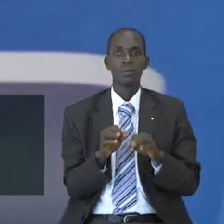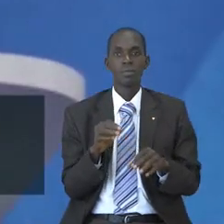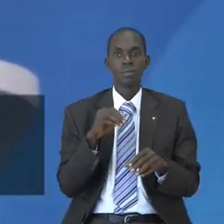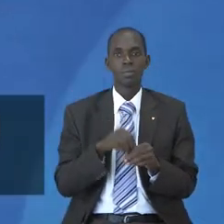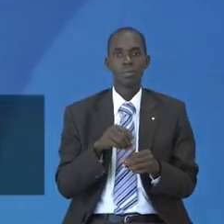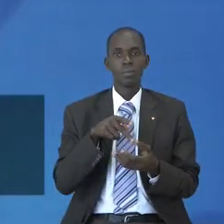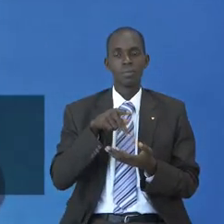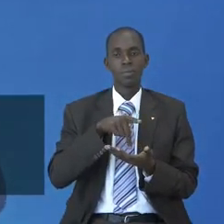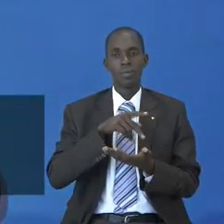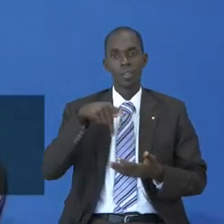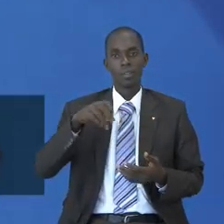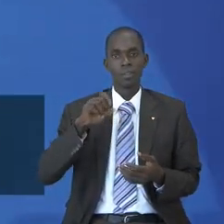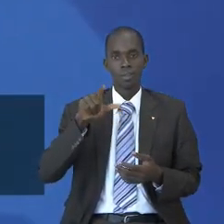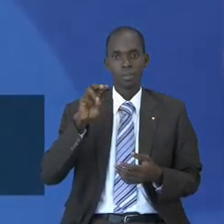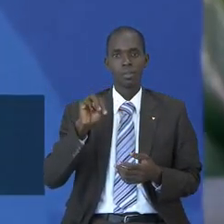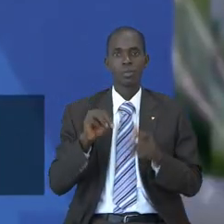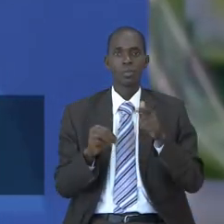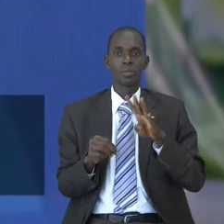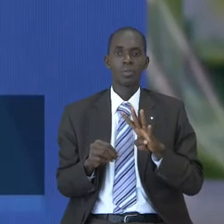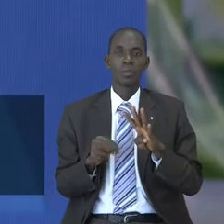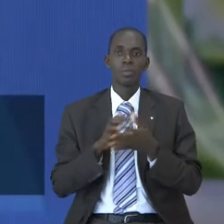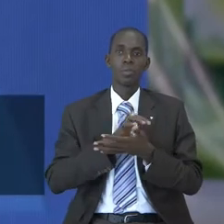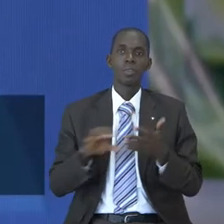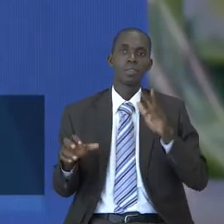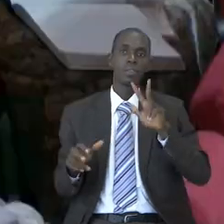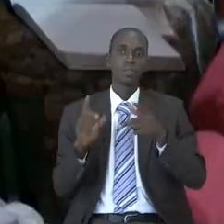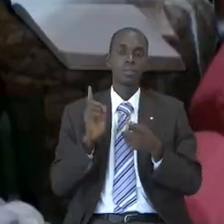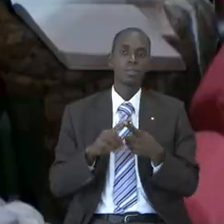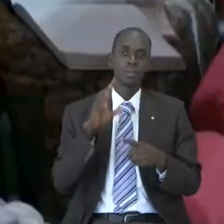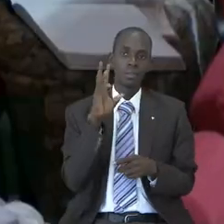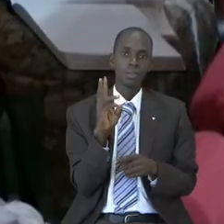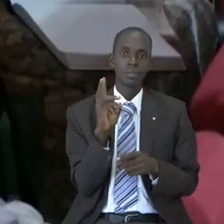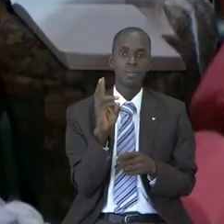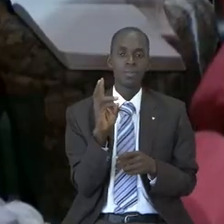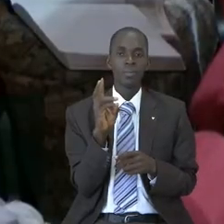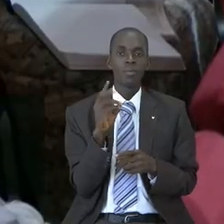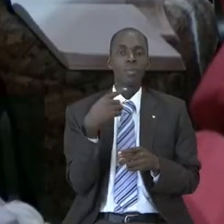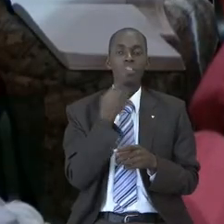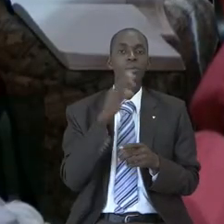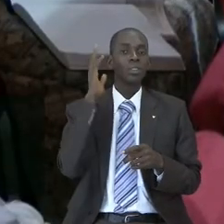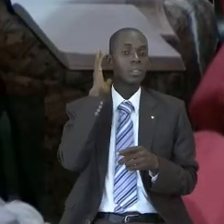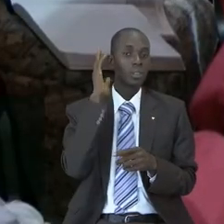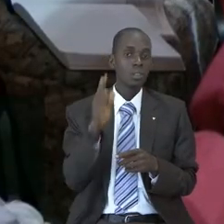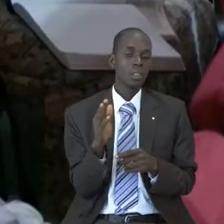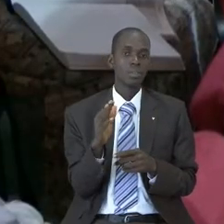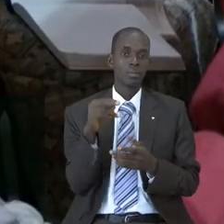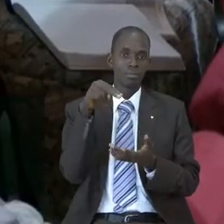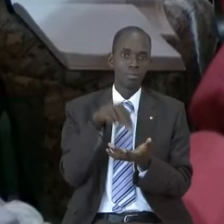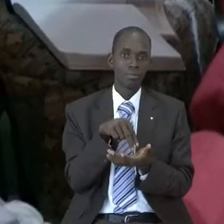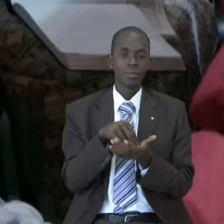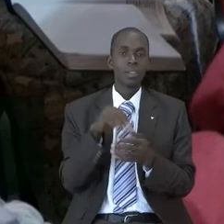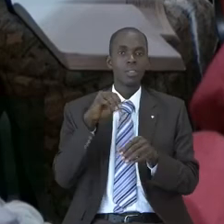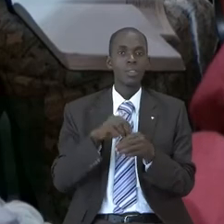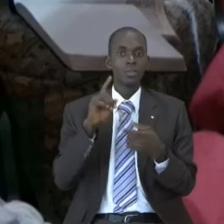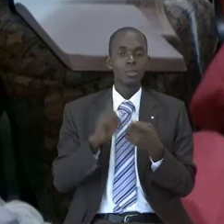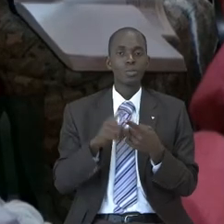3. Verse 3 says, who shall ascend into the hill of the Lord, or who shall stand in his